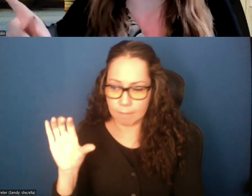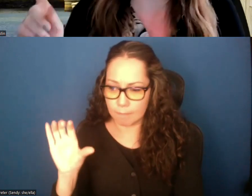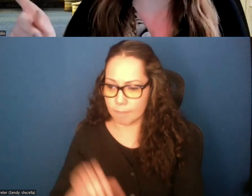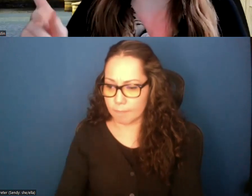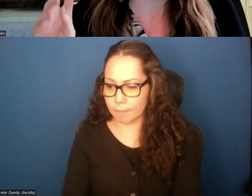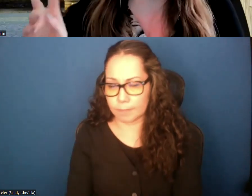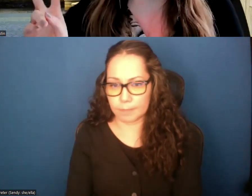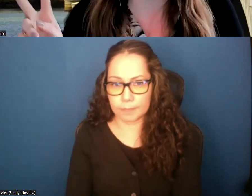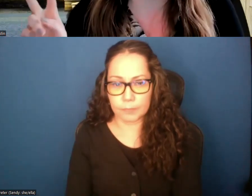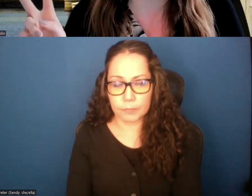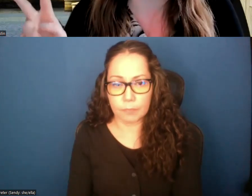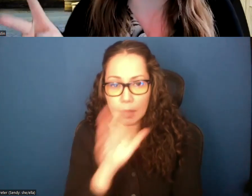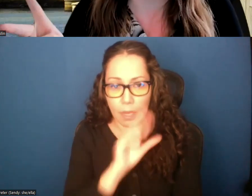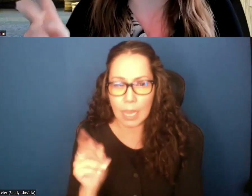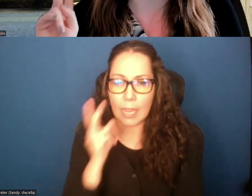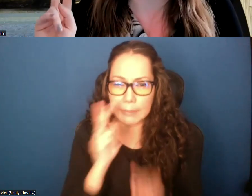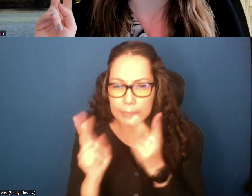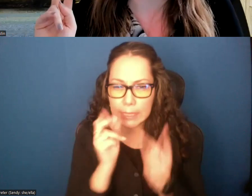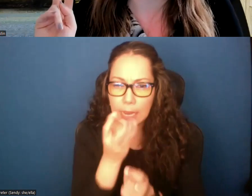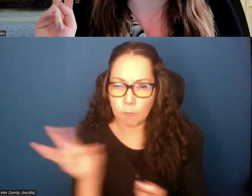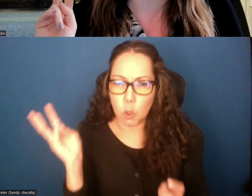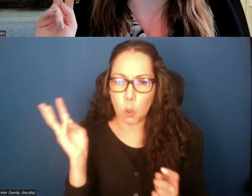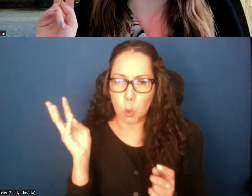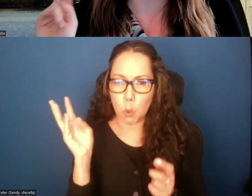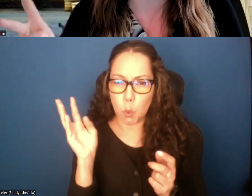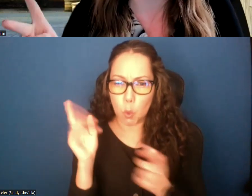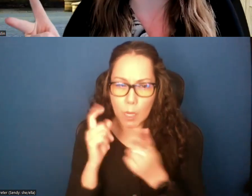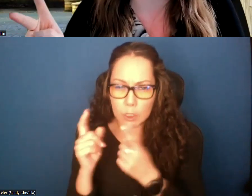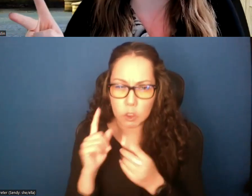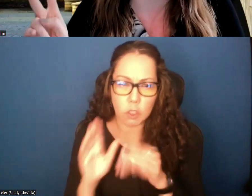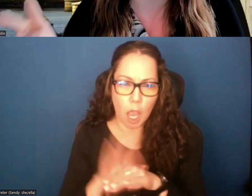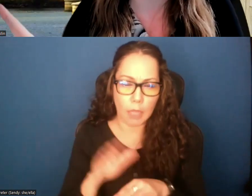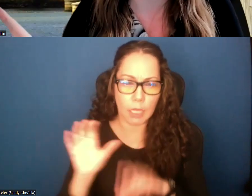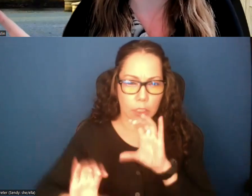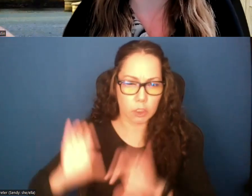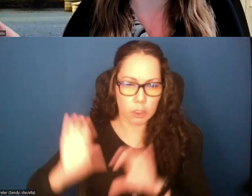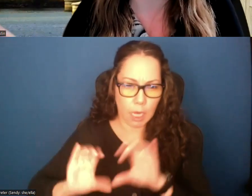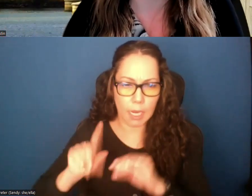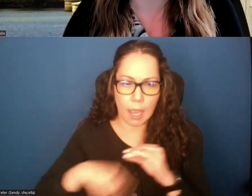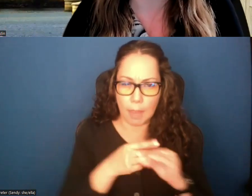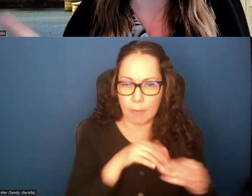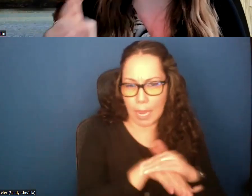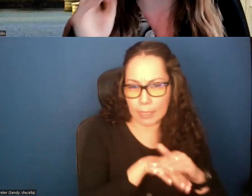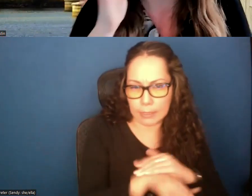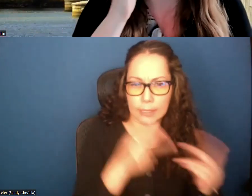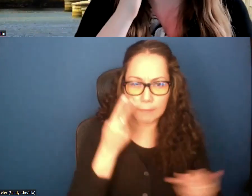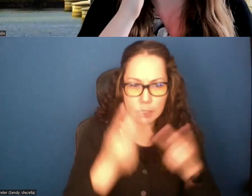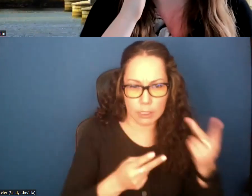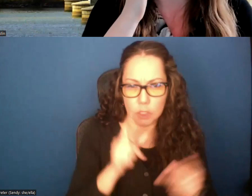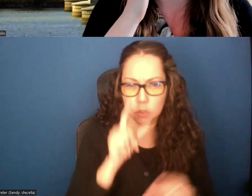I am seeing a couple questions in the chat about access and visitation in 2020.